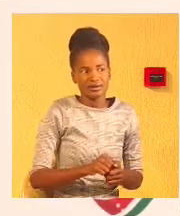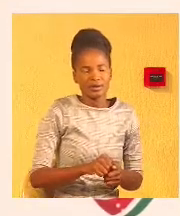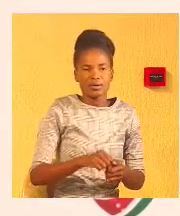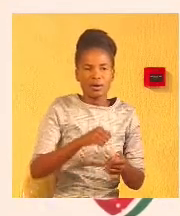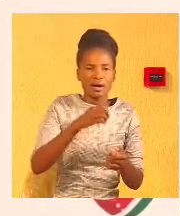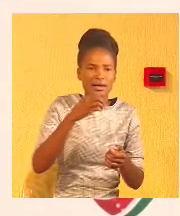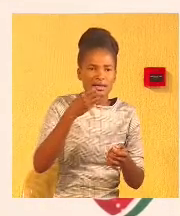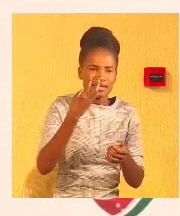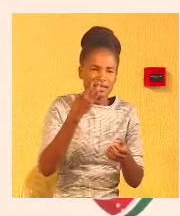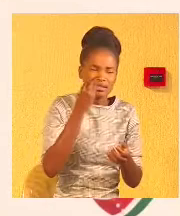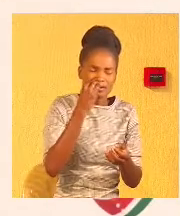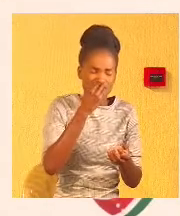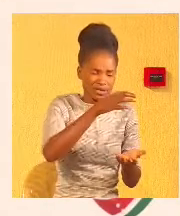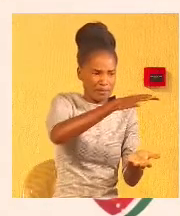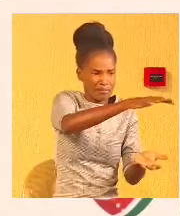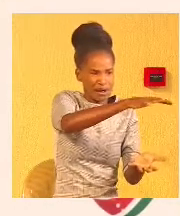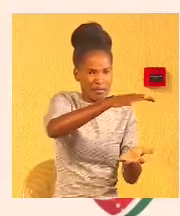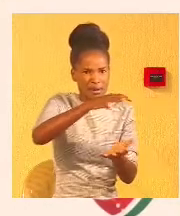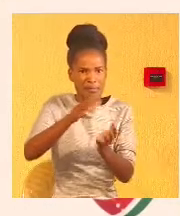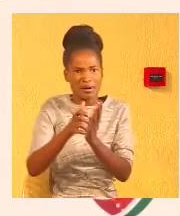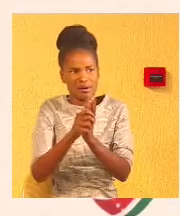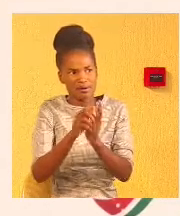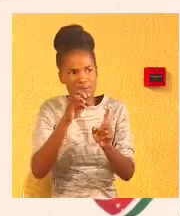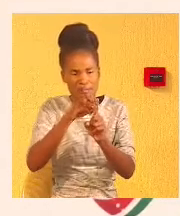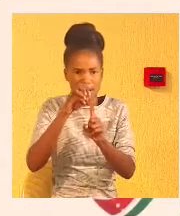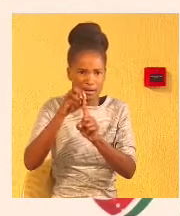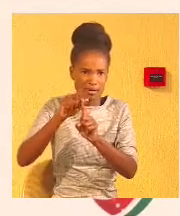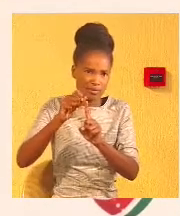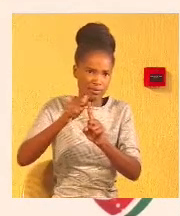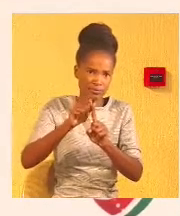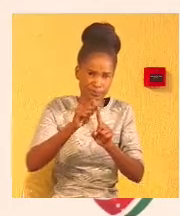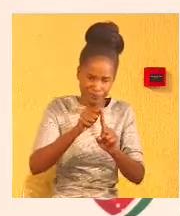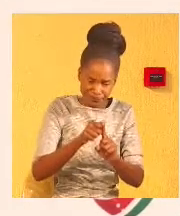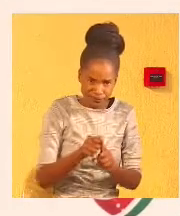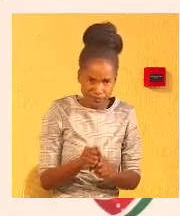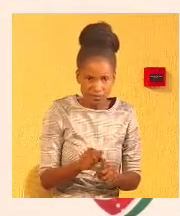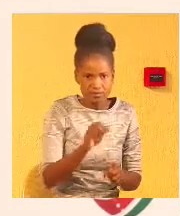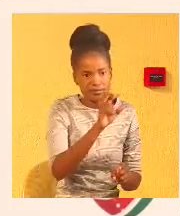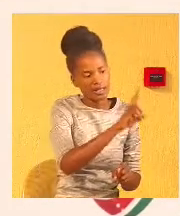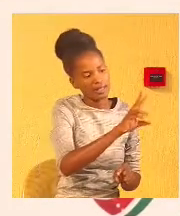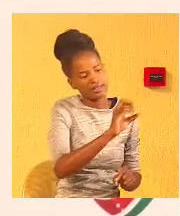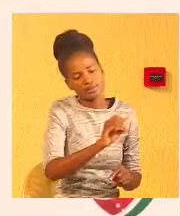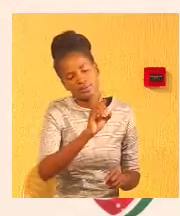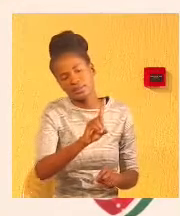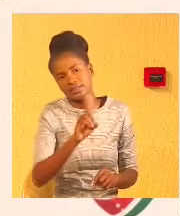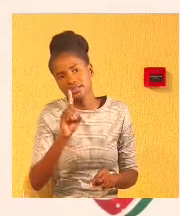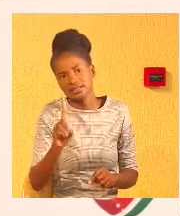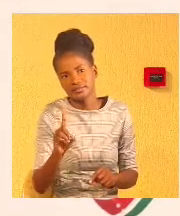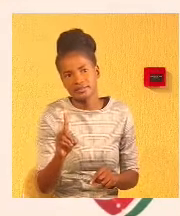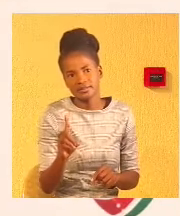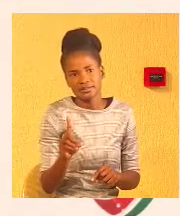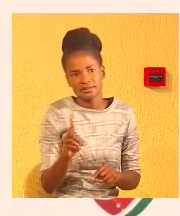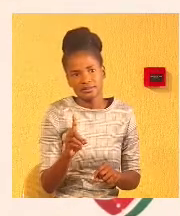communal areas of millet, mahangu as we know it. In 2011, we